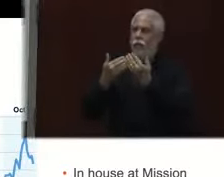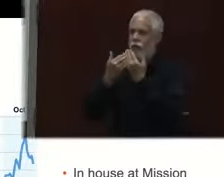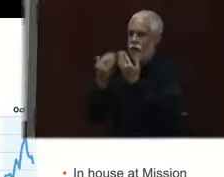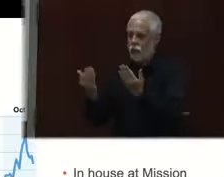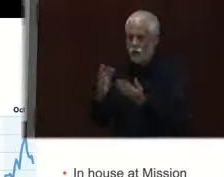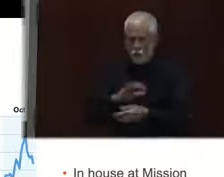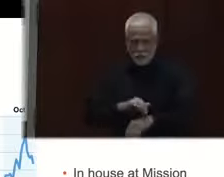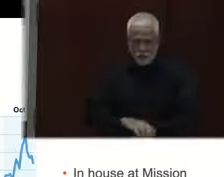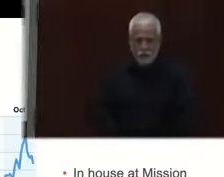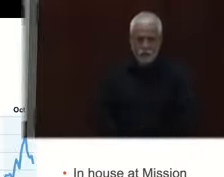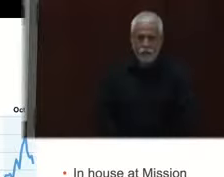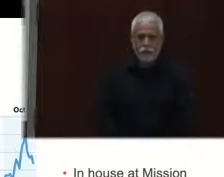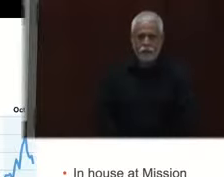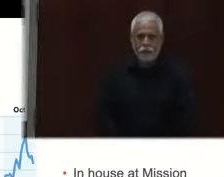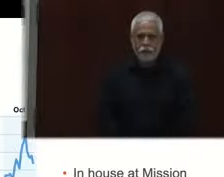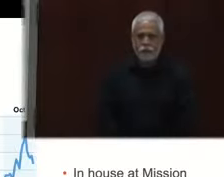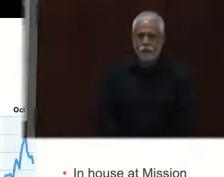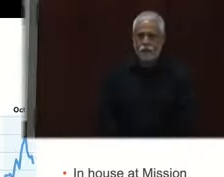much.